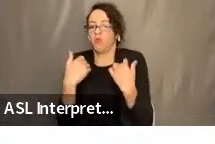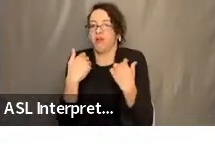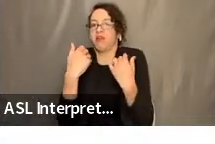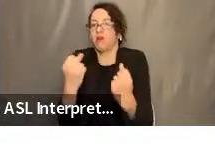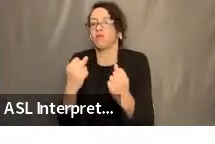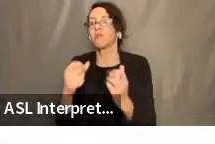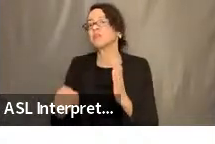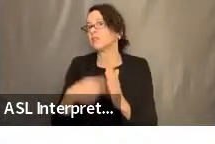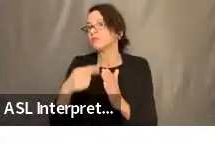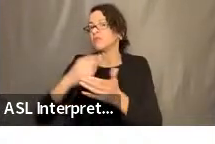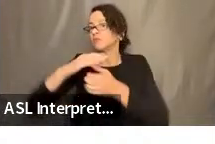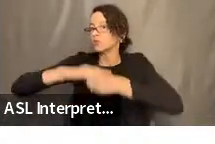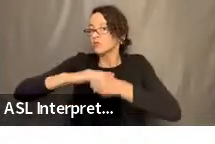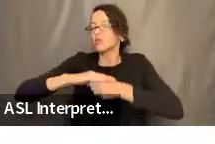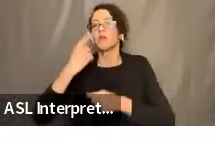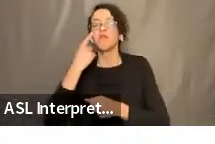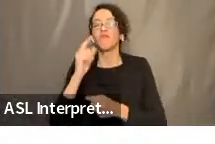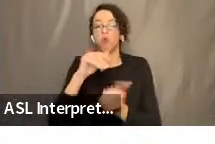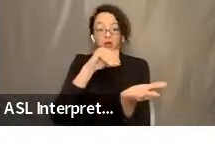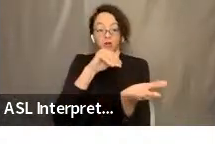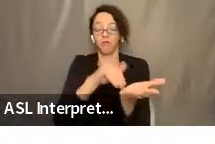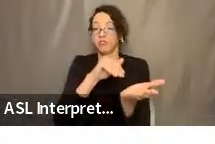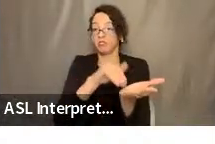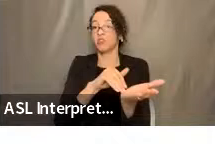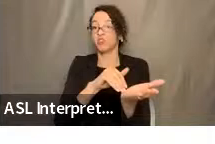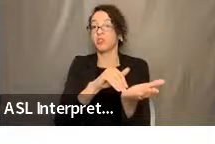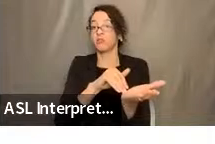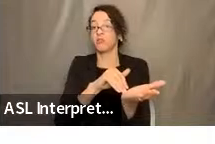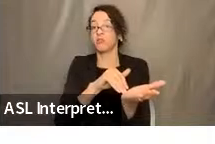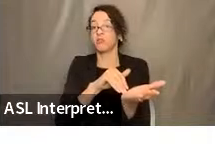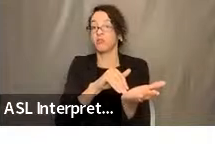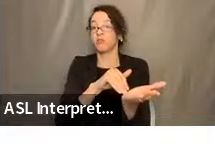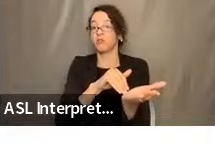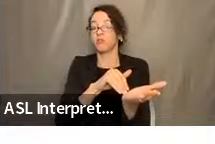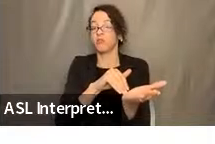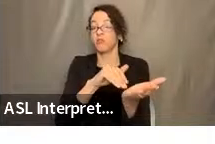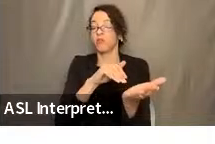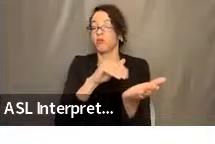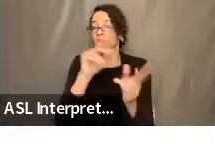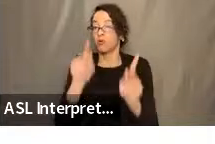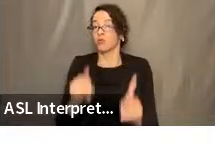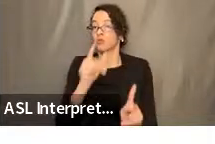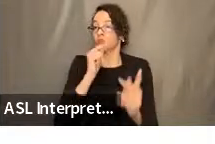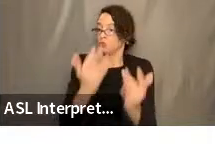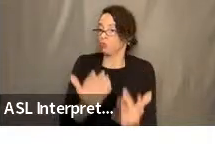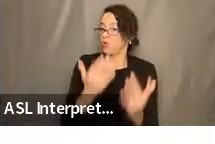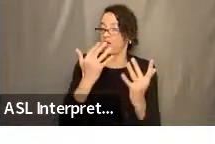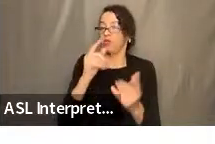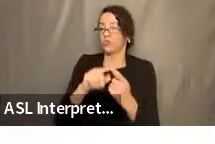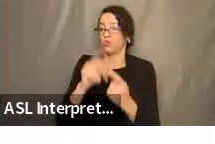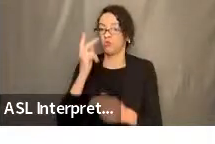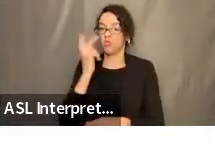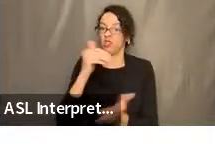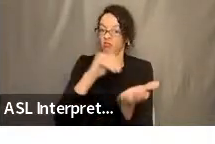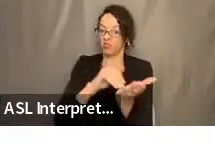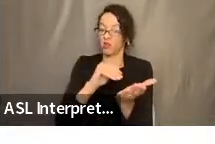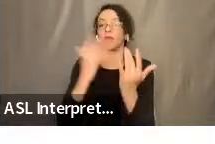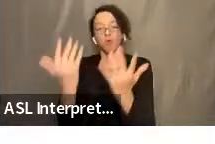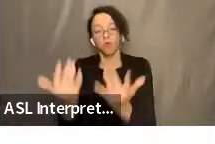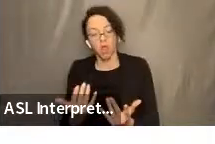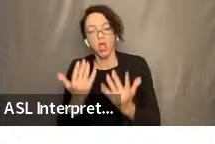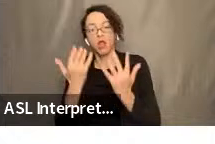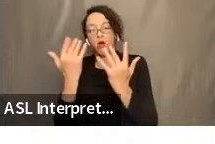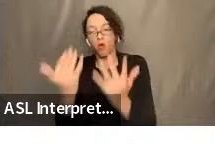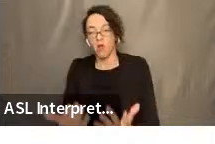wait for an hour or two because they just need follow-up, and they just got released from Santa Rita jail, or they